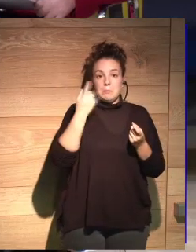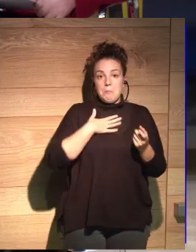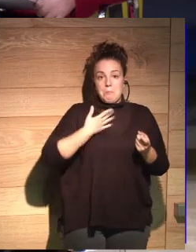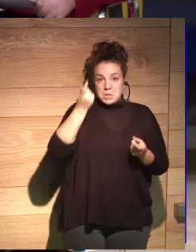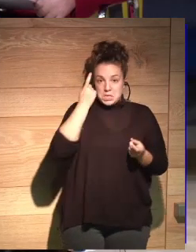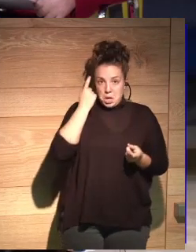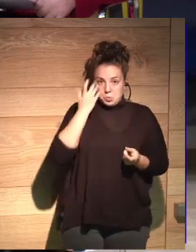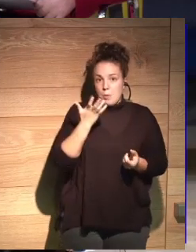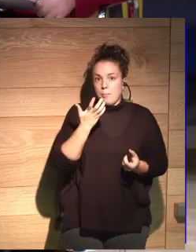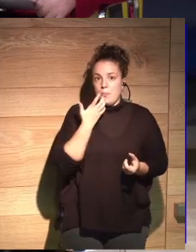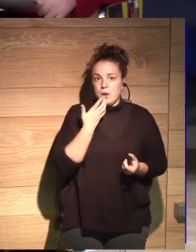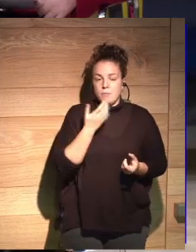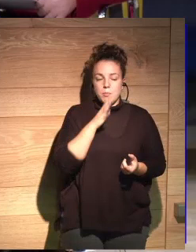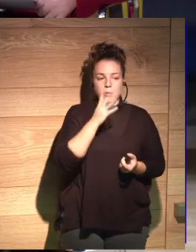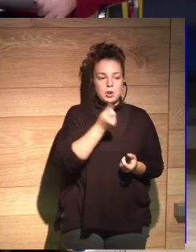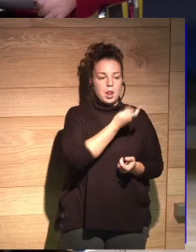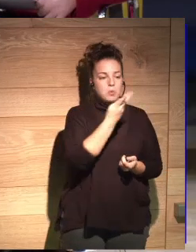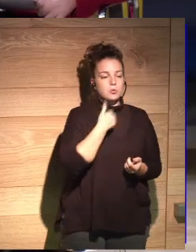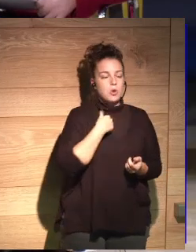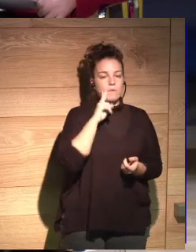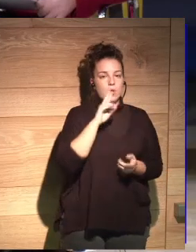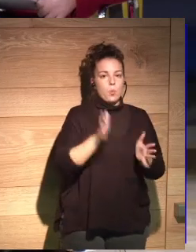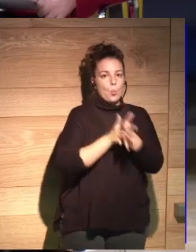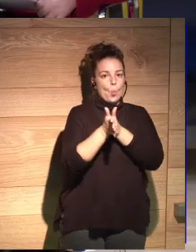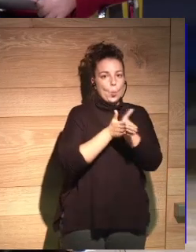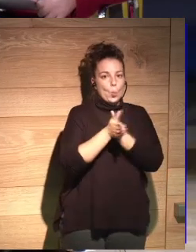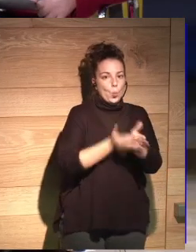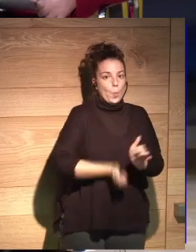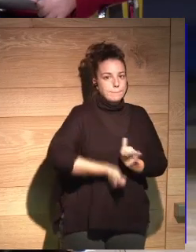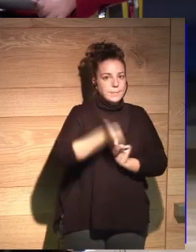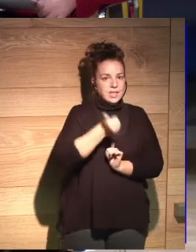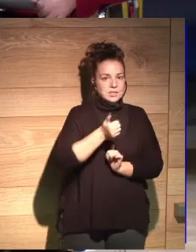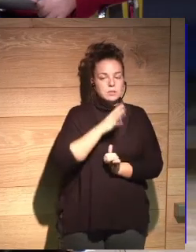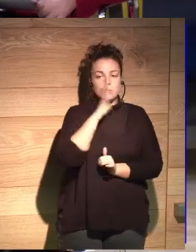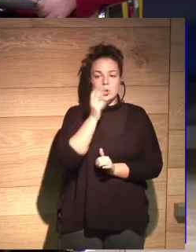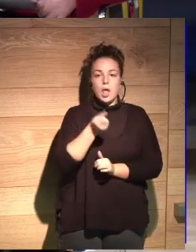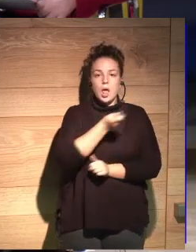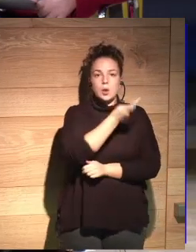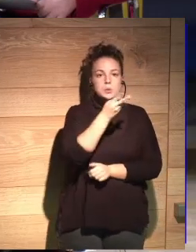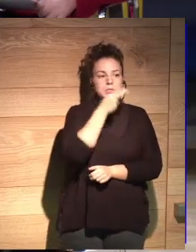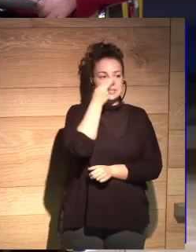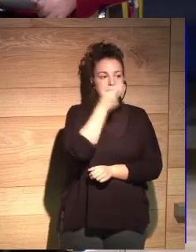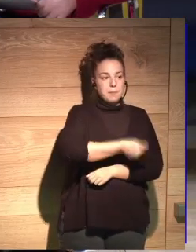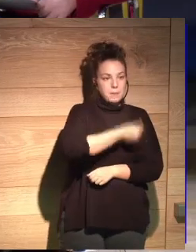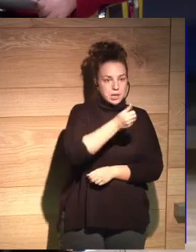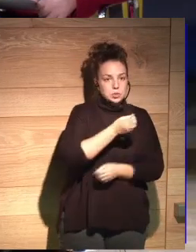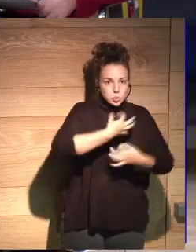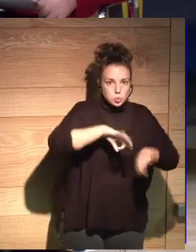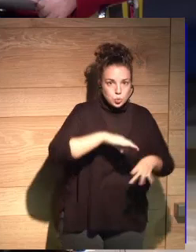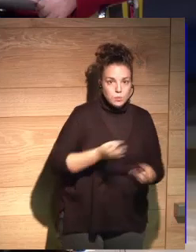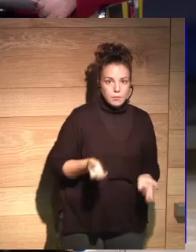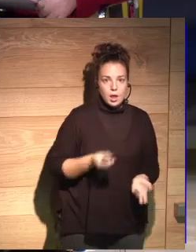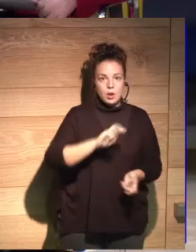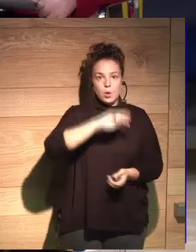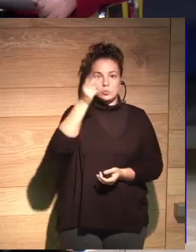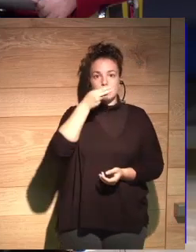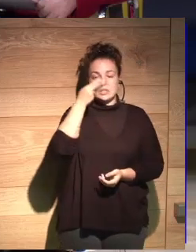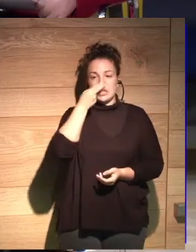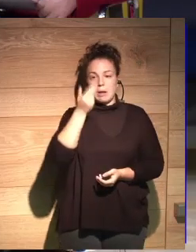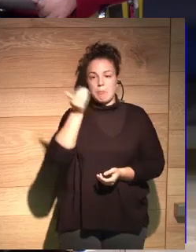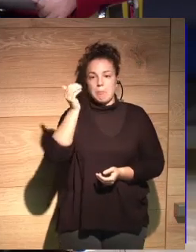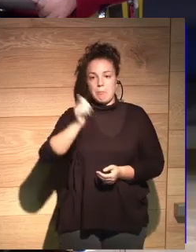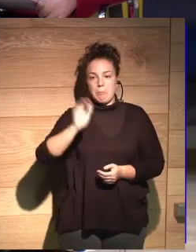with my students, for instance, there are students that I see that are more motivated, ones are more interested about things, so they have